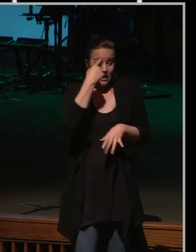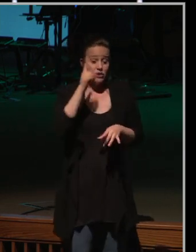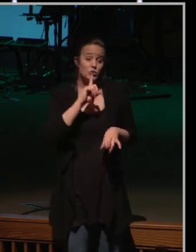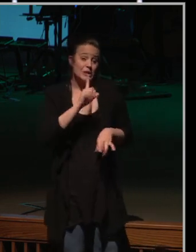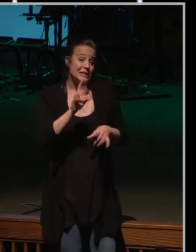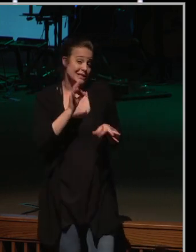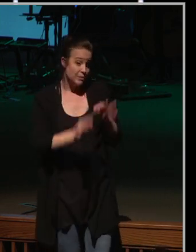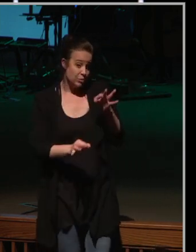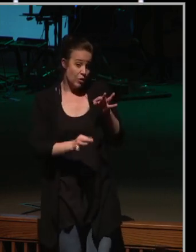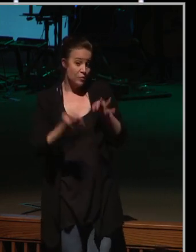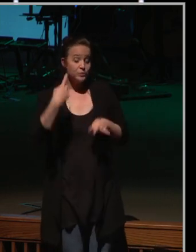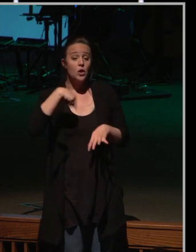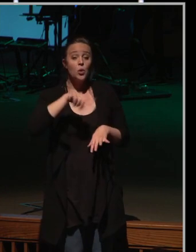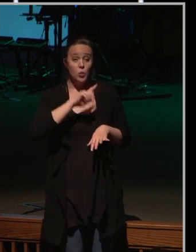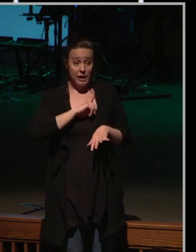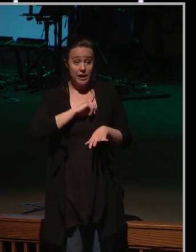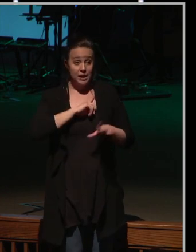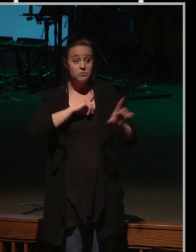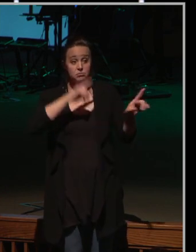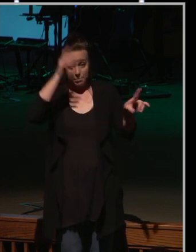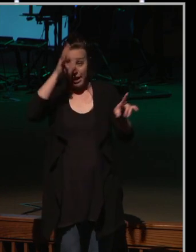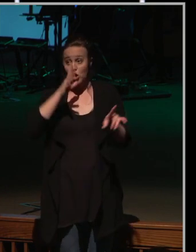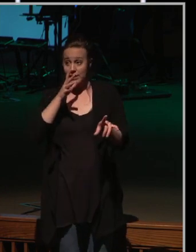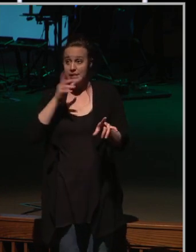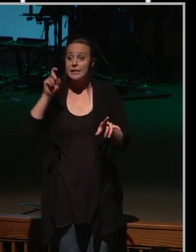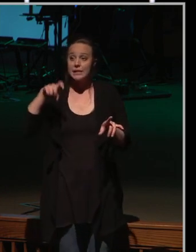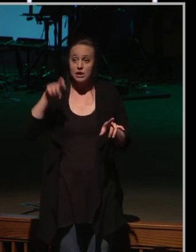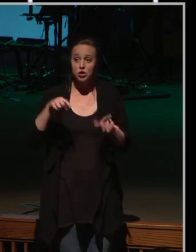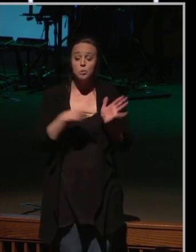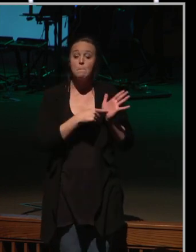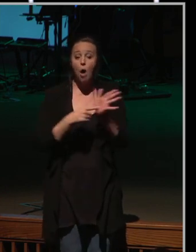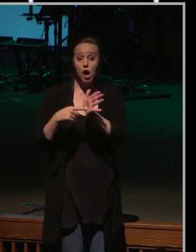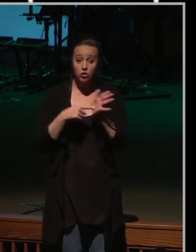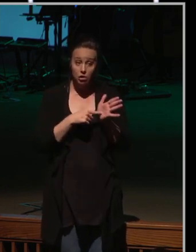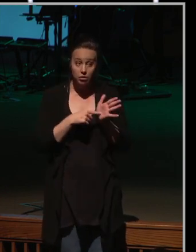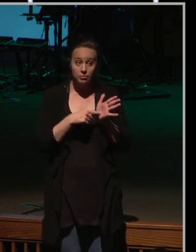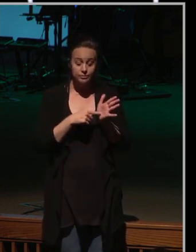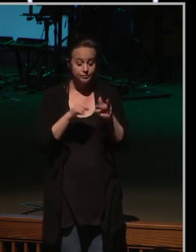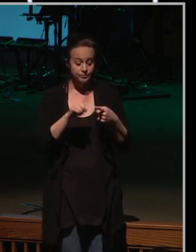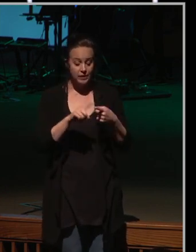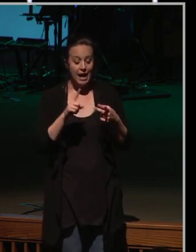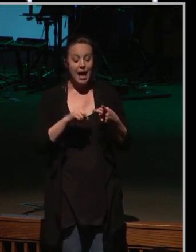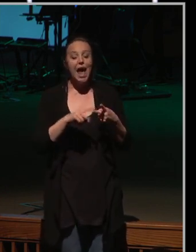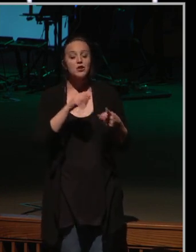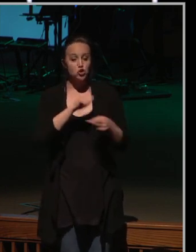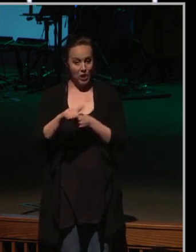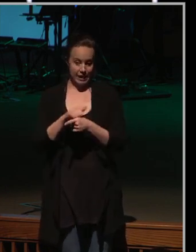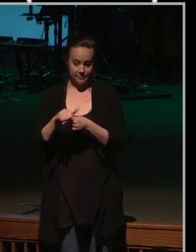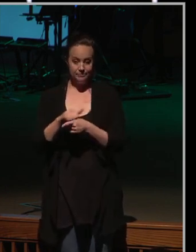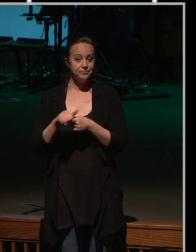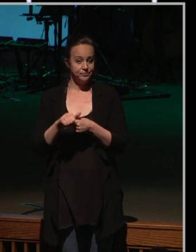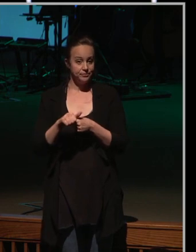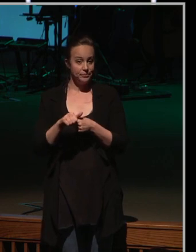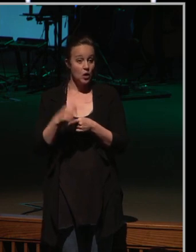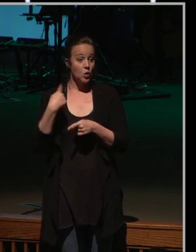train. And again, while our focus has largely been on parents, I think we can all live these things